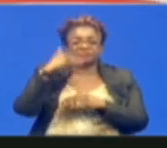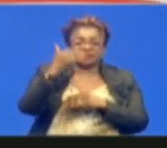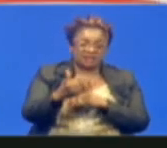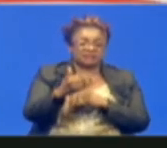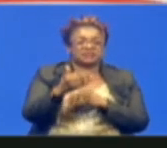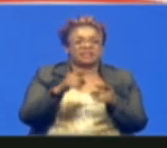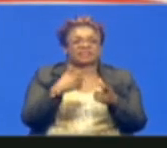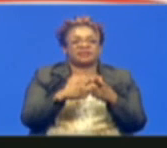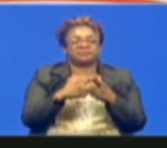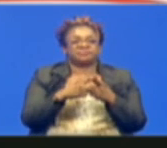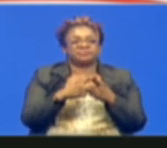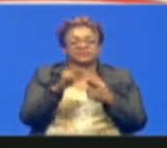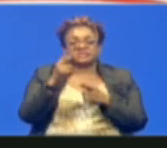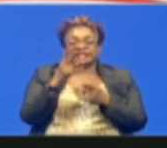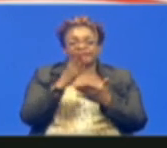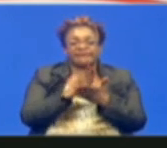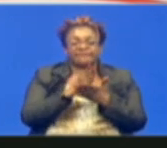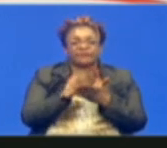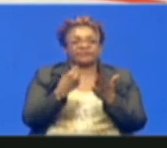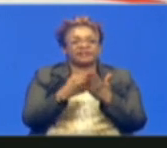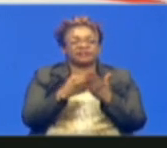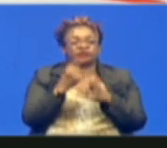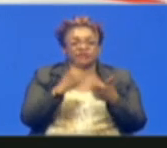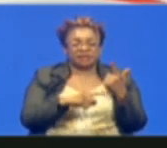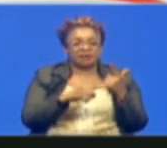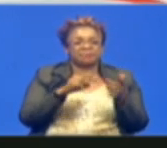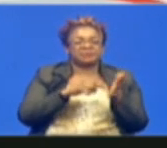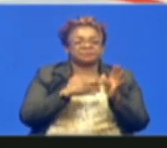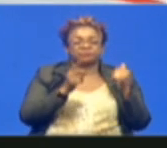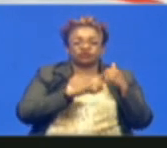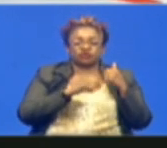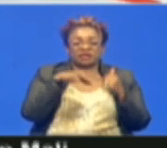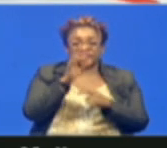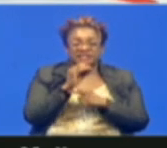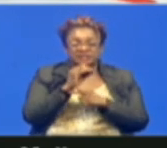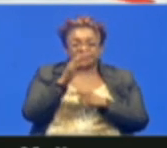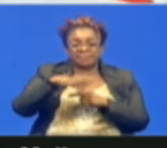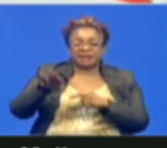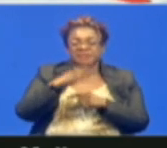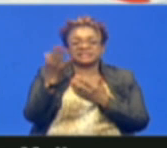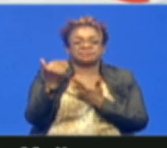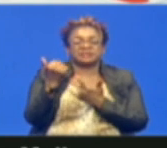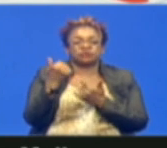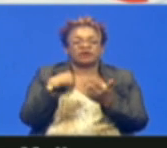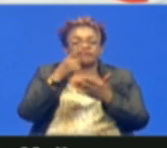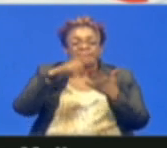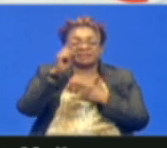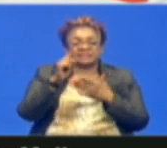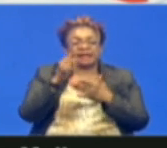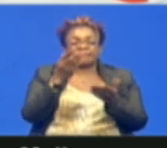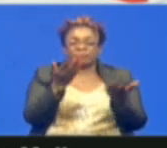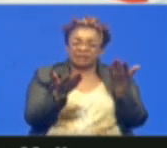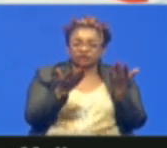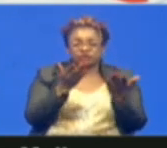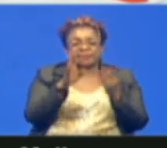by the end of the second half of the financial year, which in essence is June 30th, Parliament is expected to have passed the Appropriations Bill,